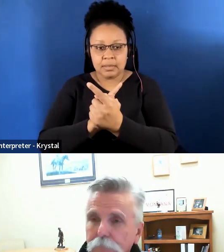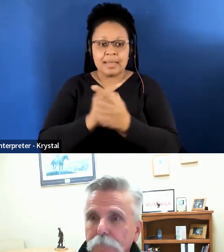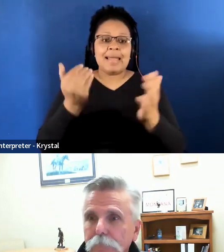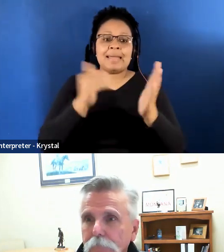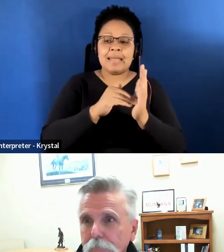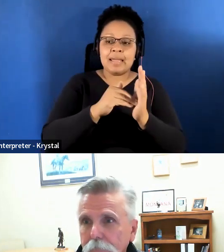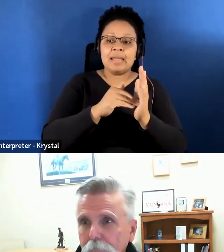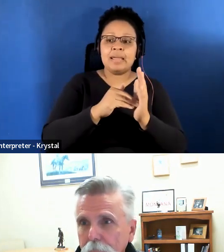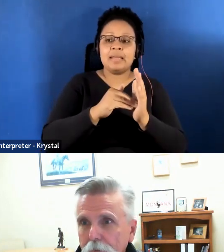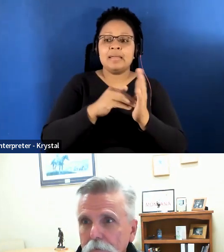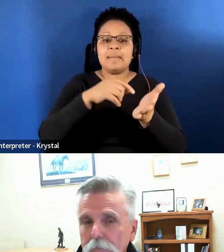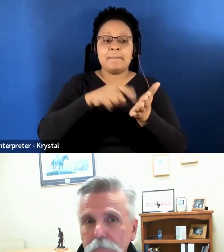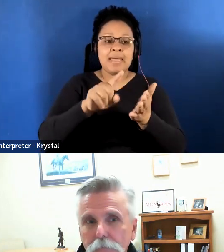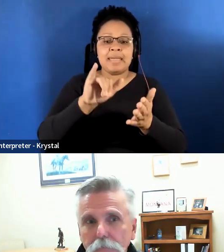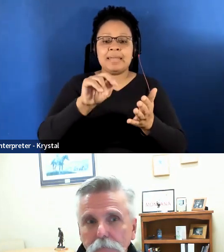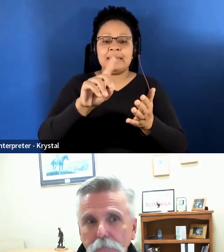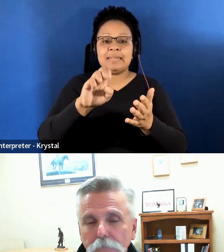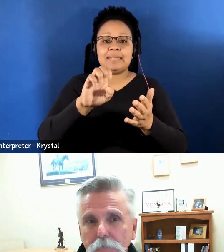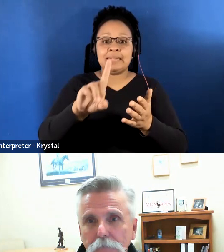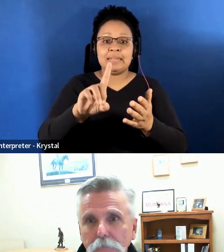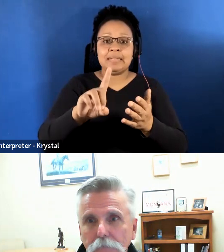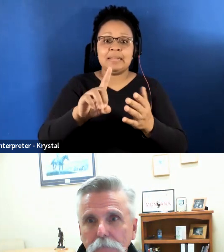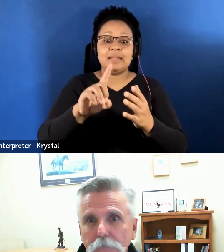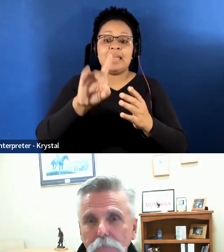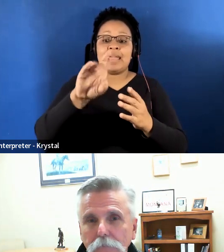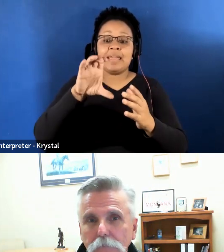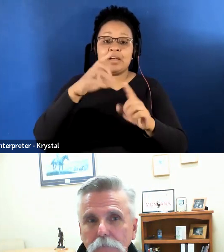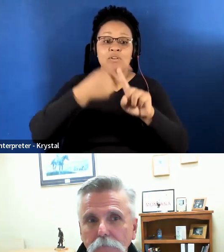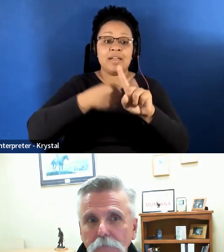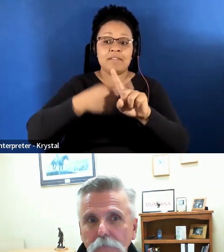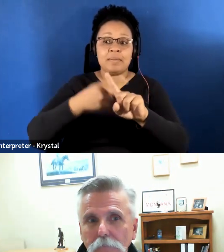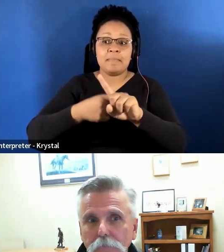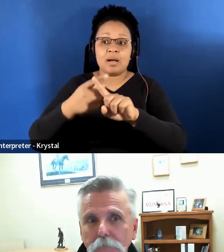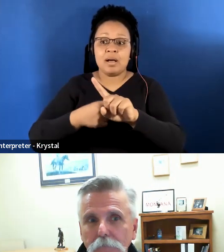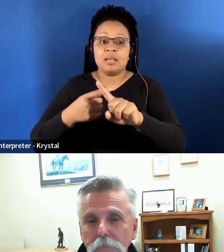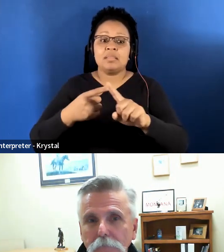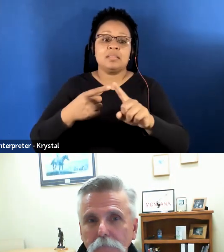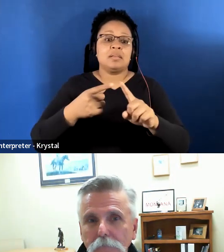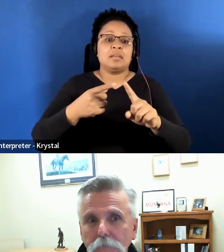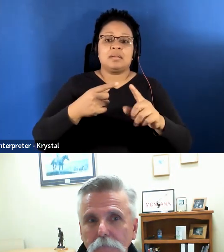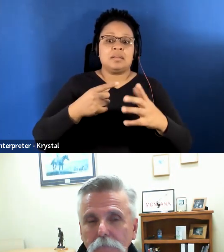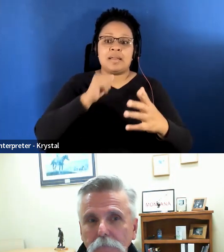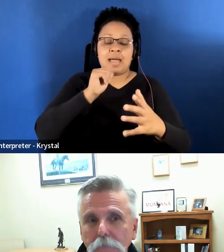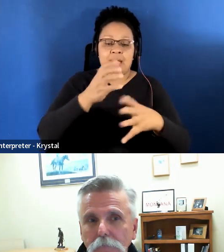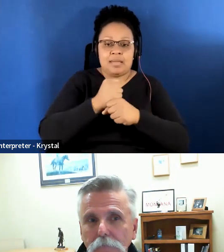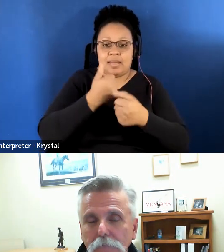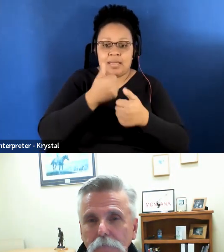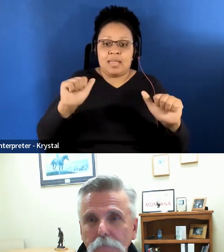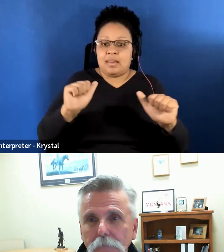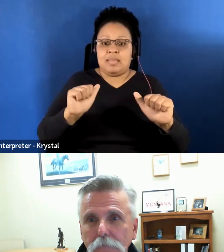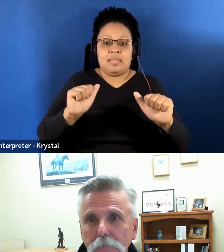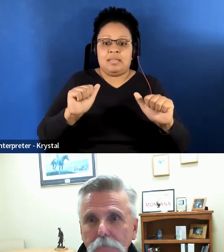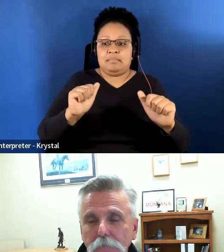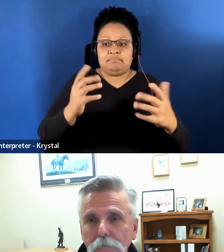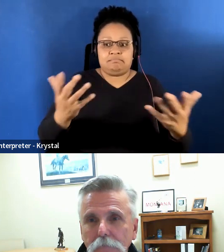Again, paying Indeed $800 for a month and not getting anything, very frustrating. So if anybody has any ideas,